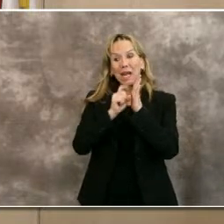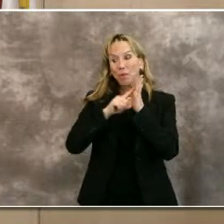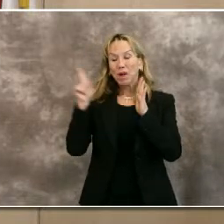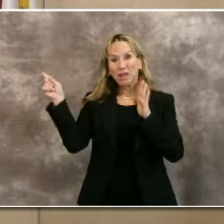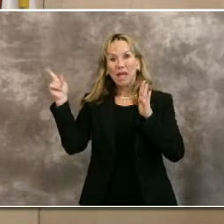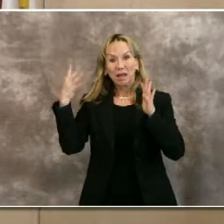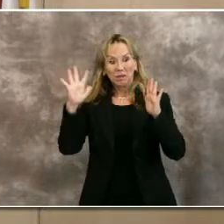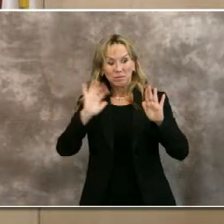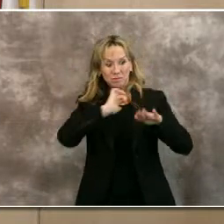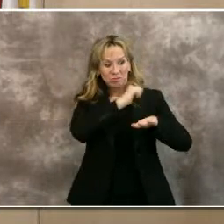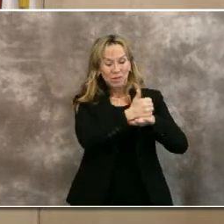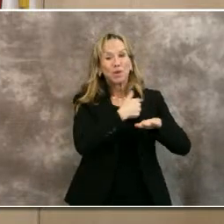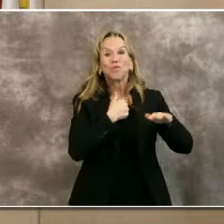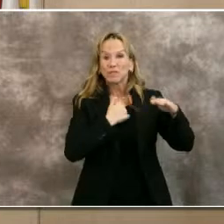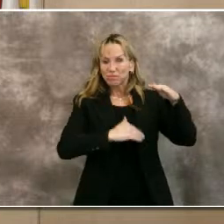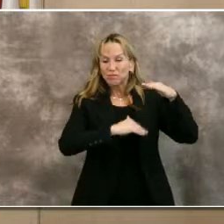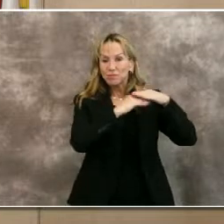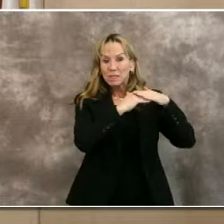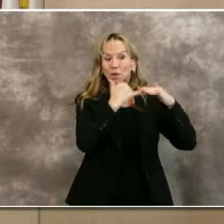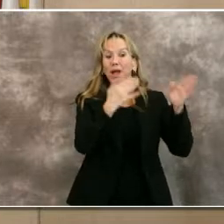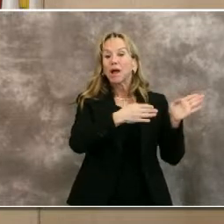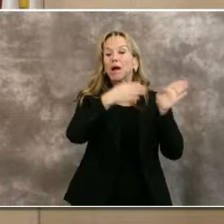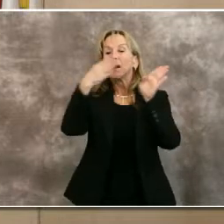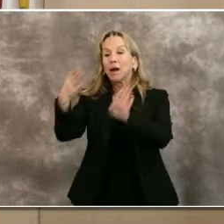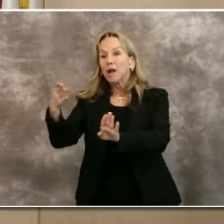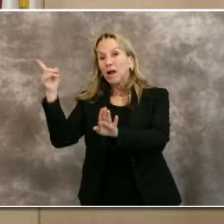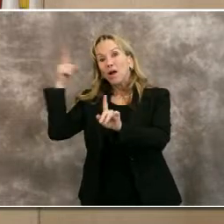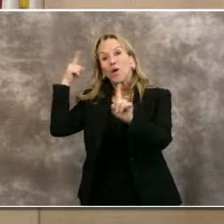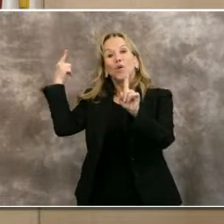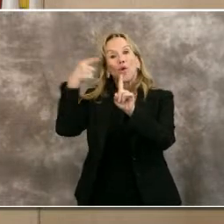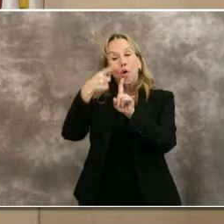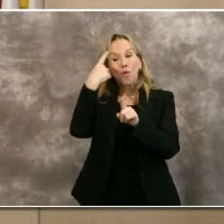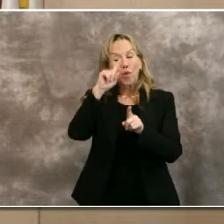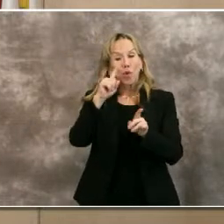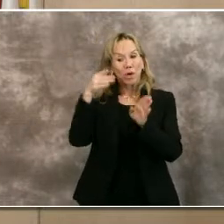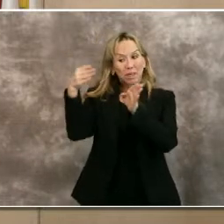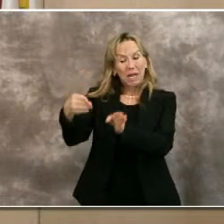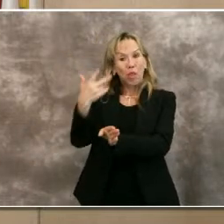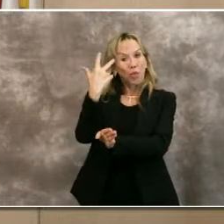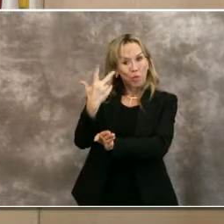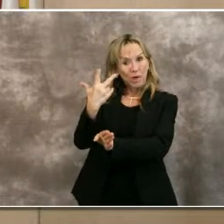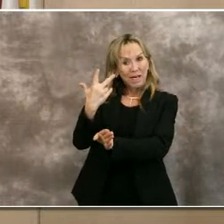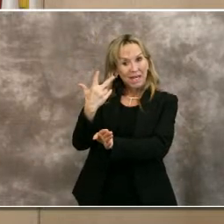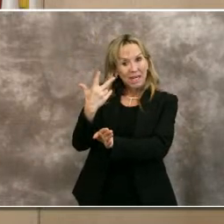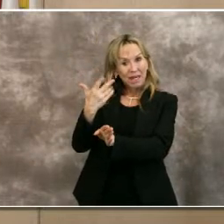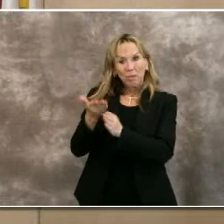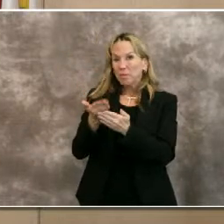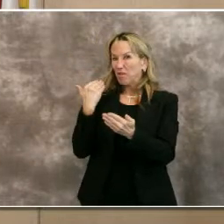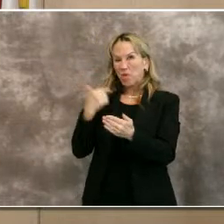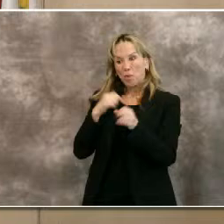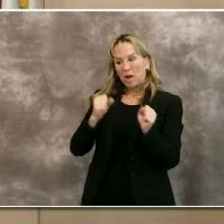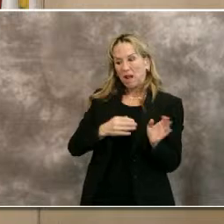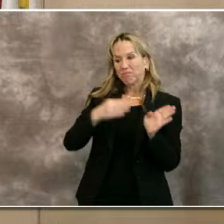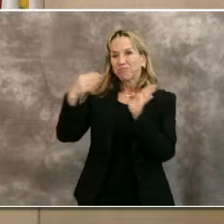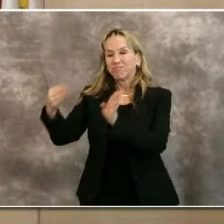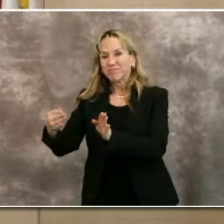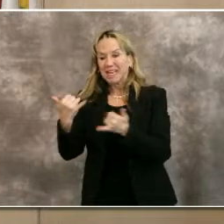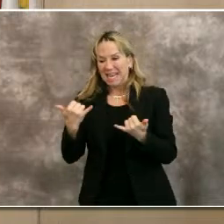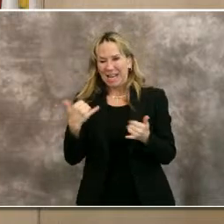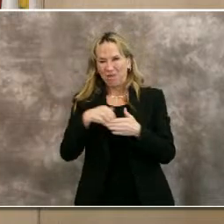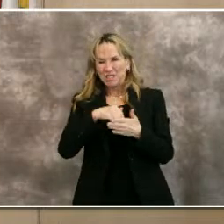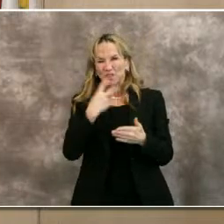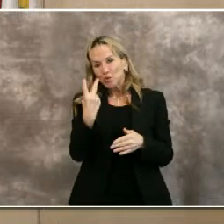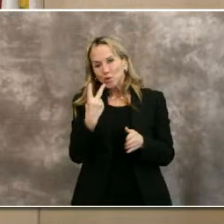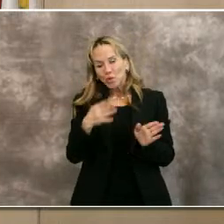goal for stage 3, once we reach or go beyond the stage